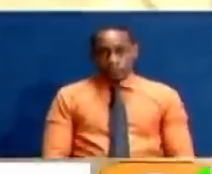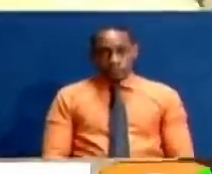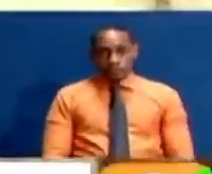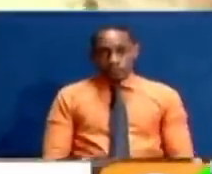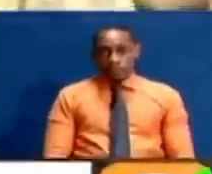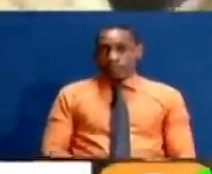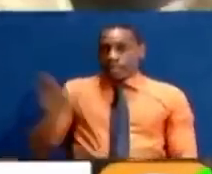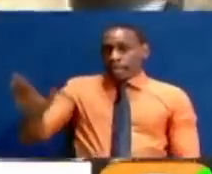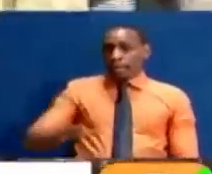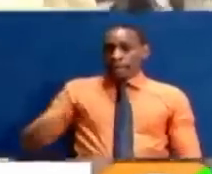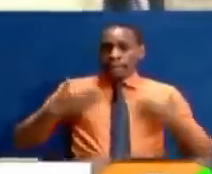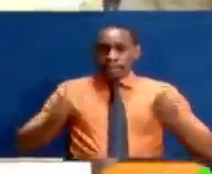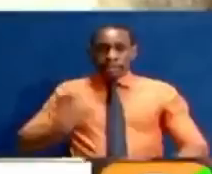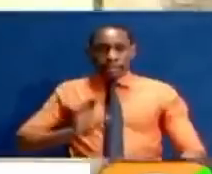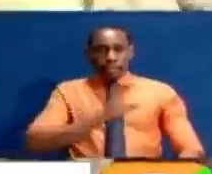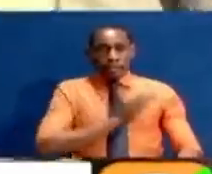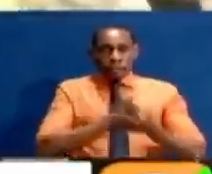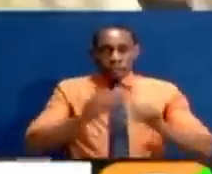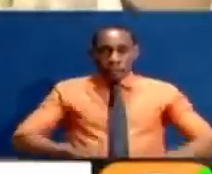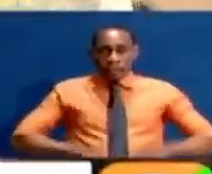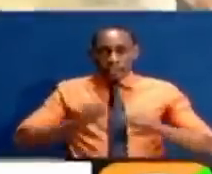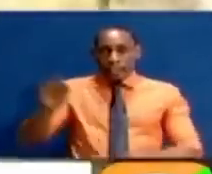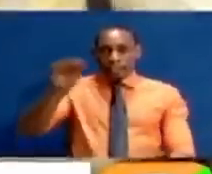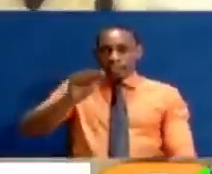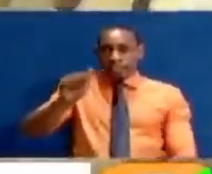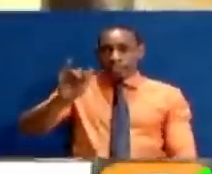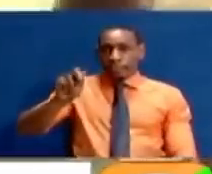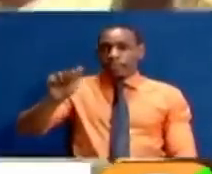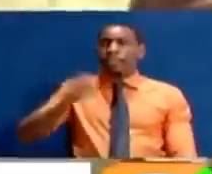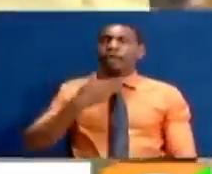The Parliamentary Health Committee, through its chair Sabina Chege, has also demanded an explanation.